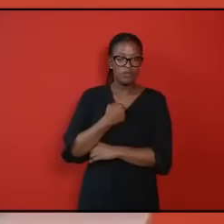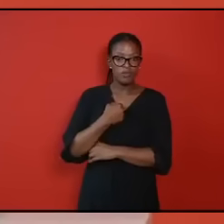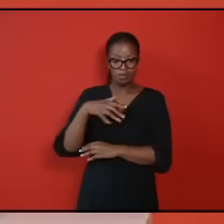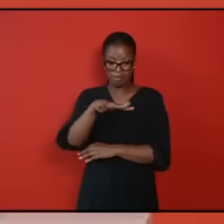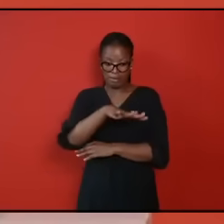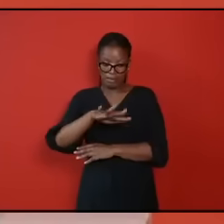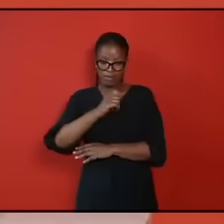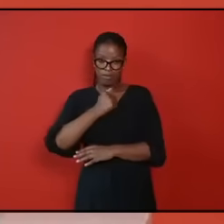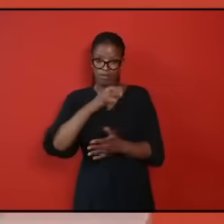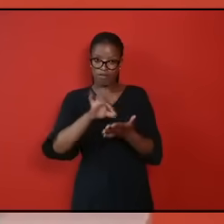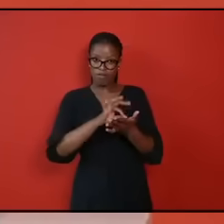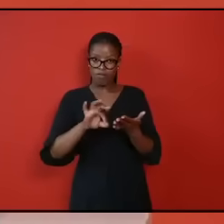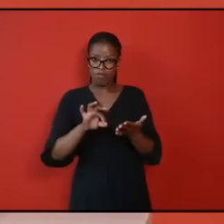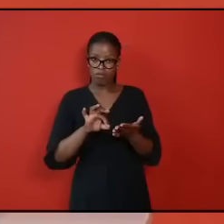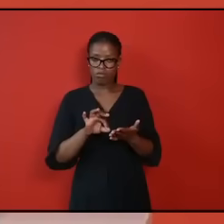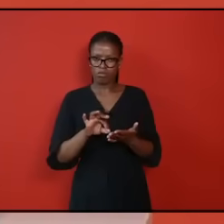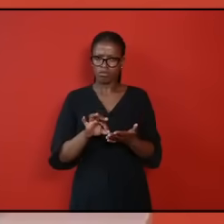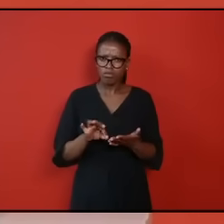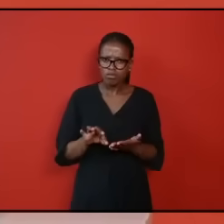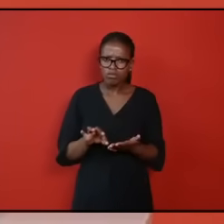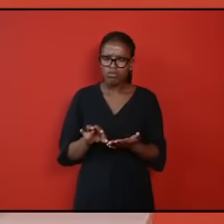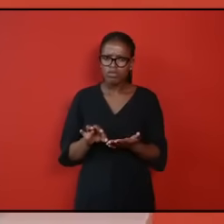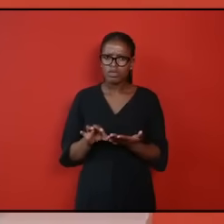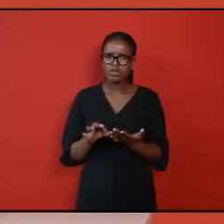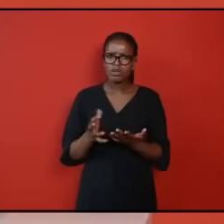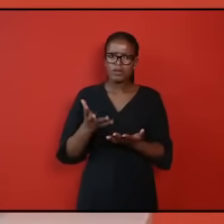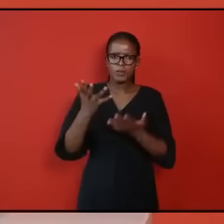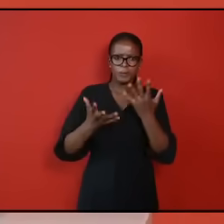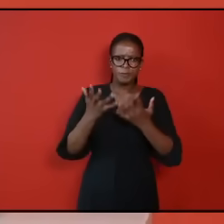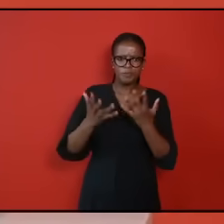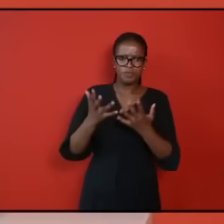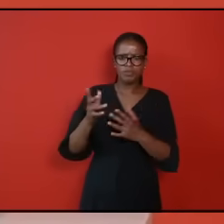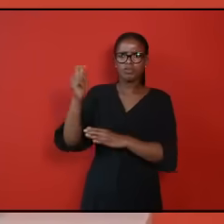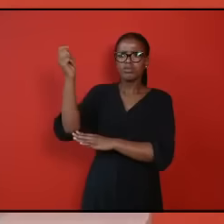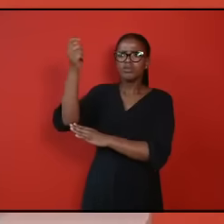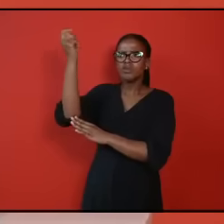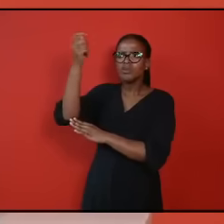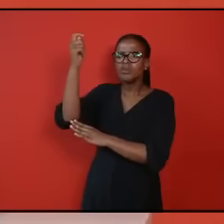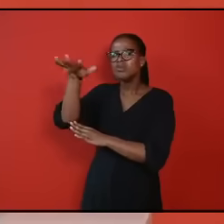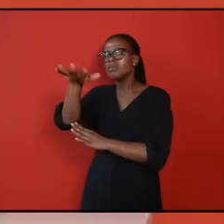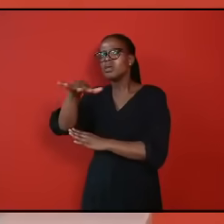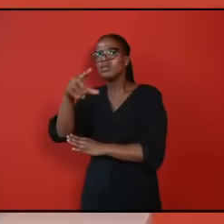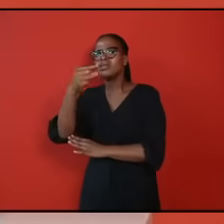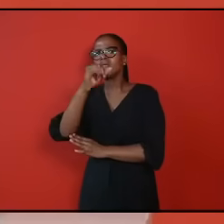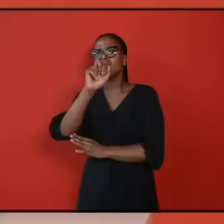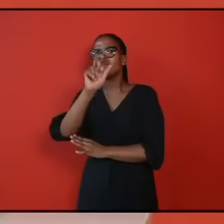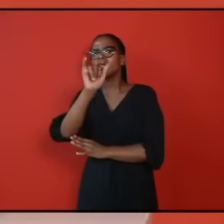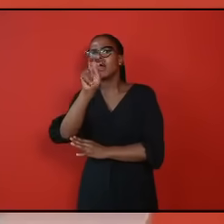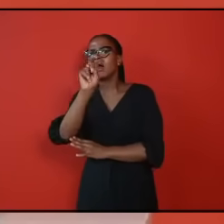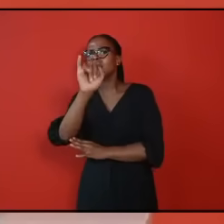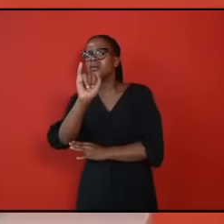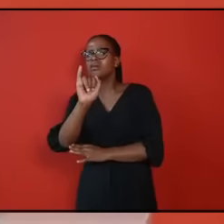station, imagine in Zingi in a village in Guyana.